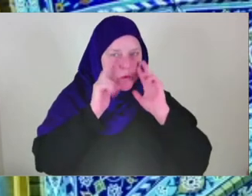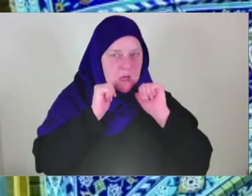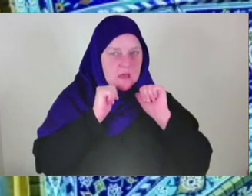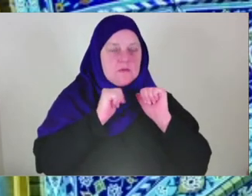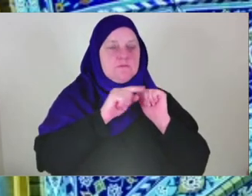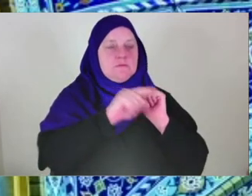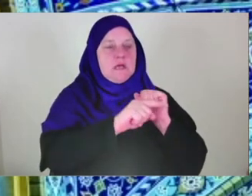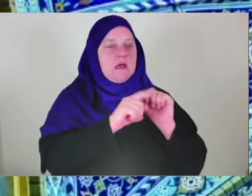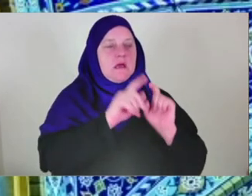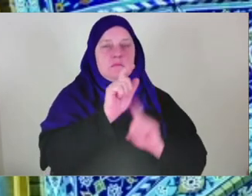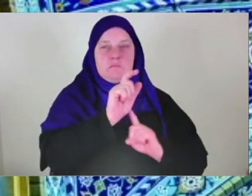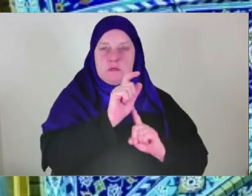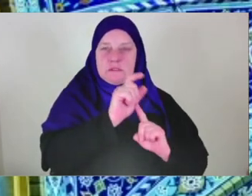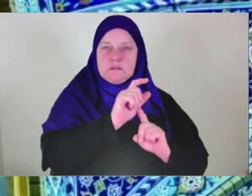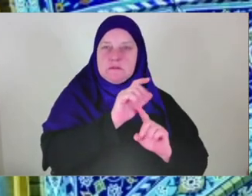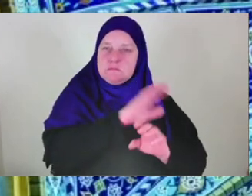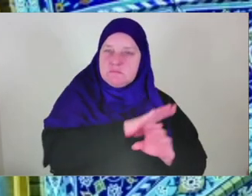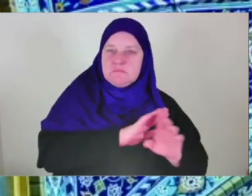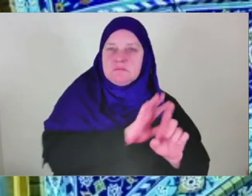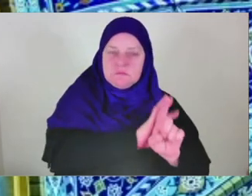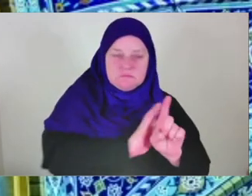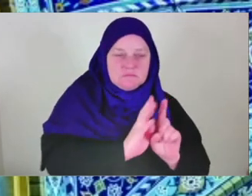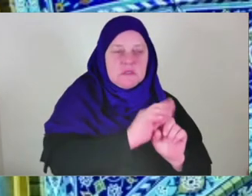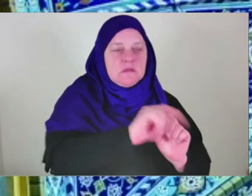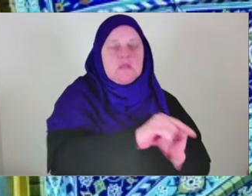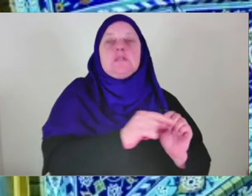spend it on an Islamic cause, you need my consent.